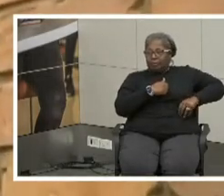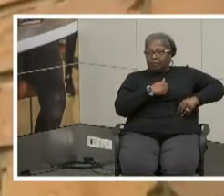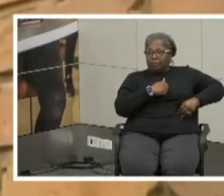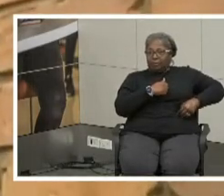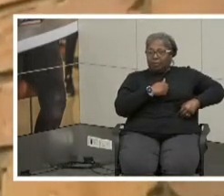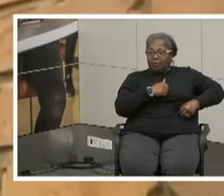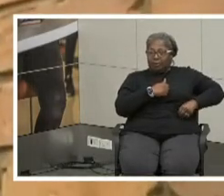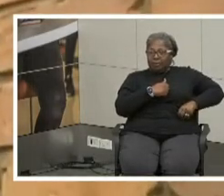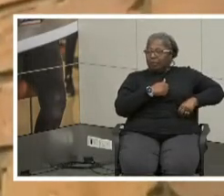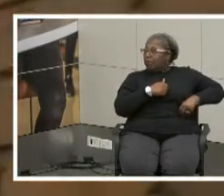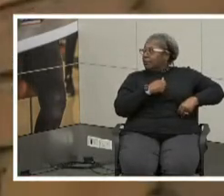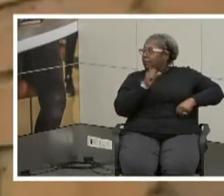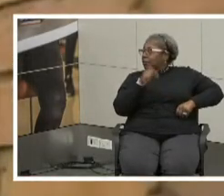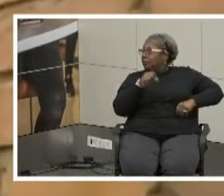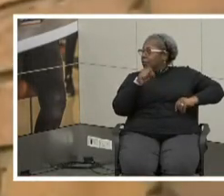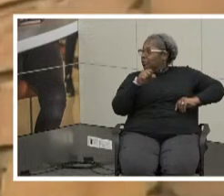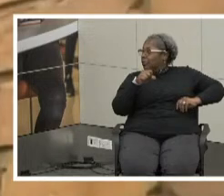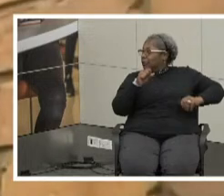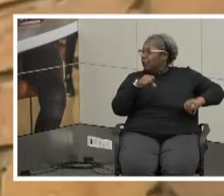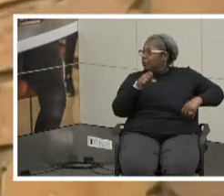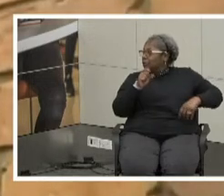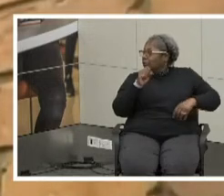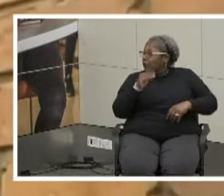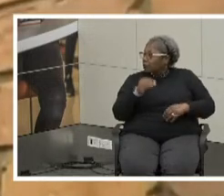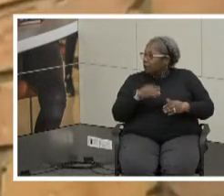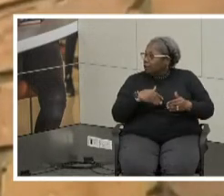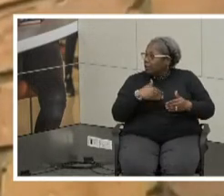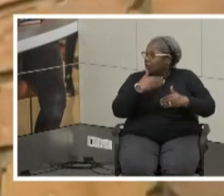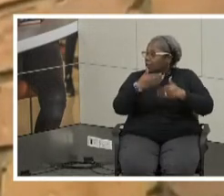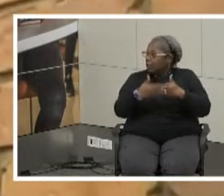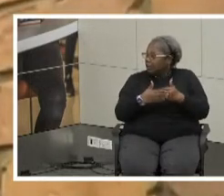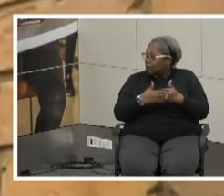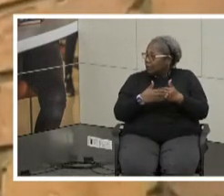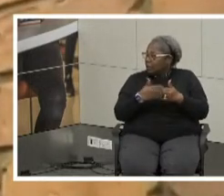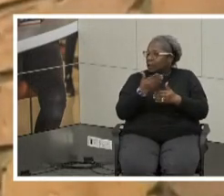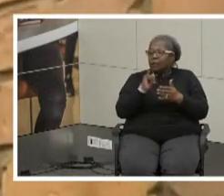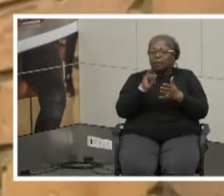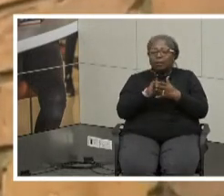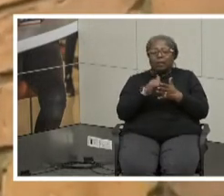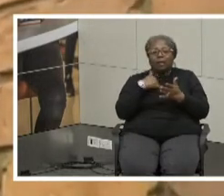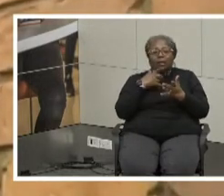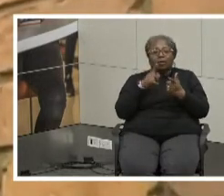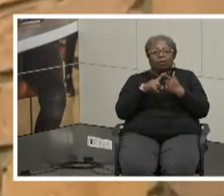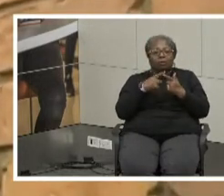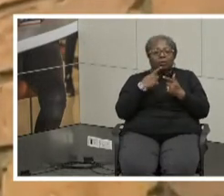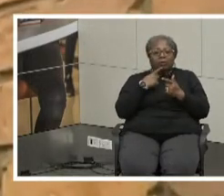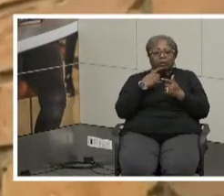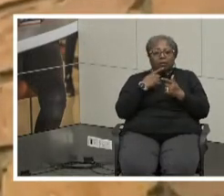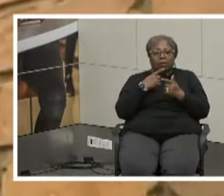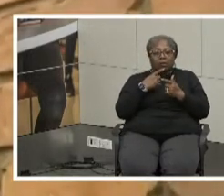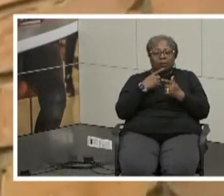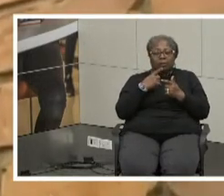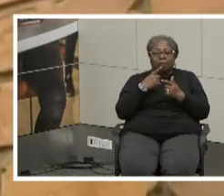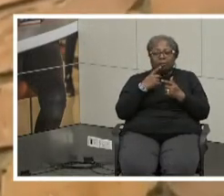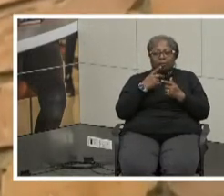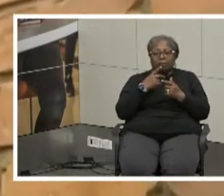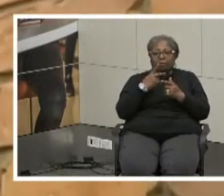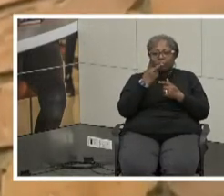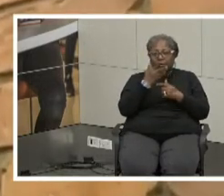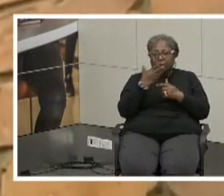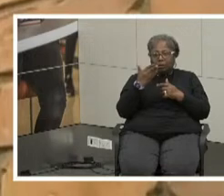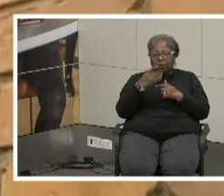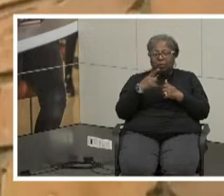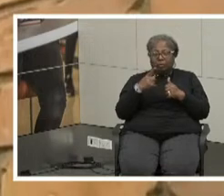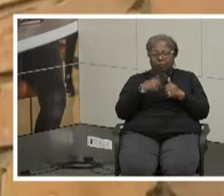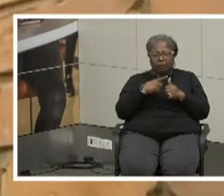us yes um so next we've uh the thing I just wanted to pull out so on figure oh two things